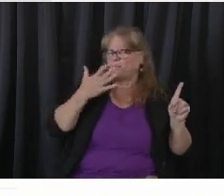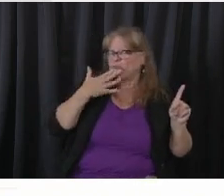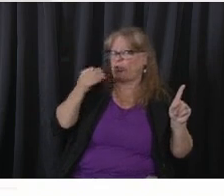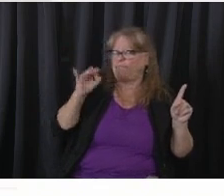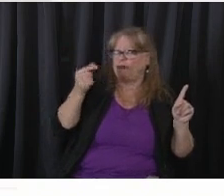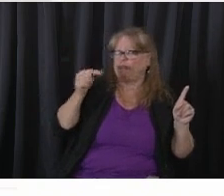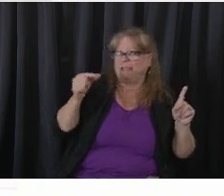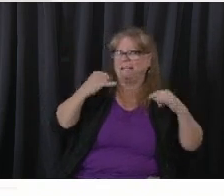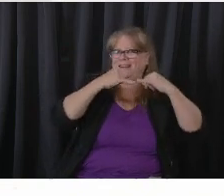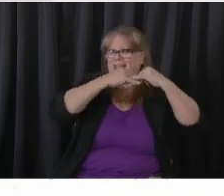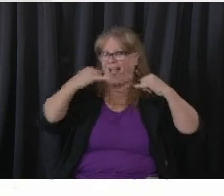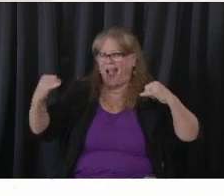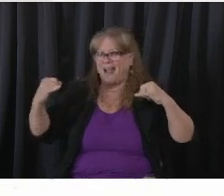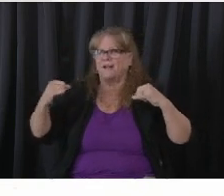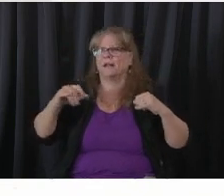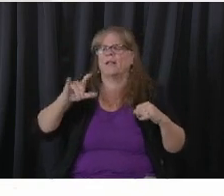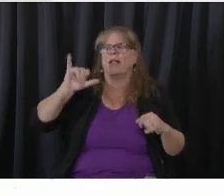Next slide.